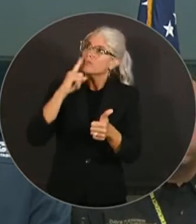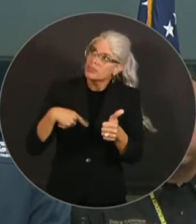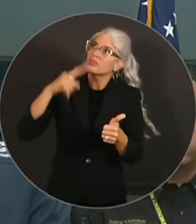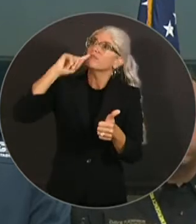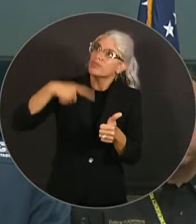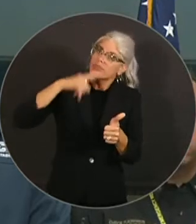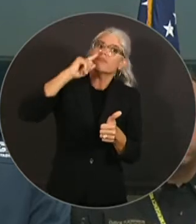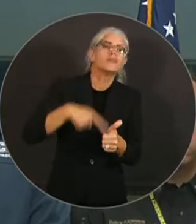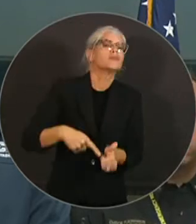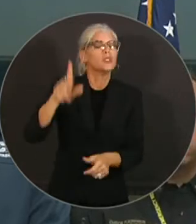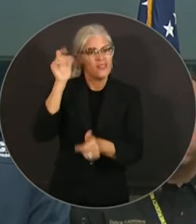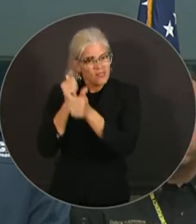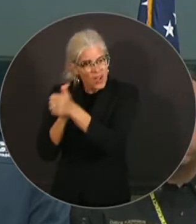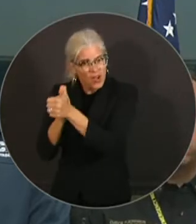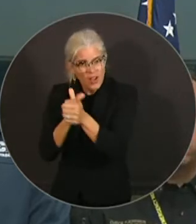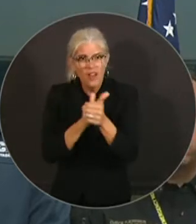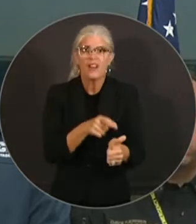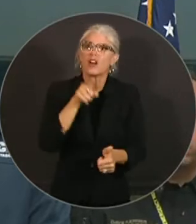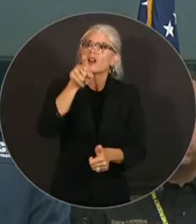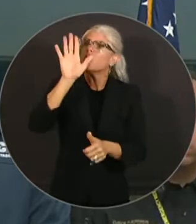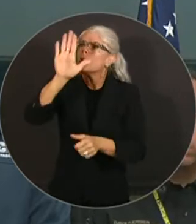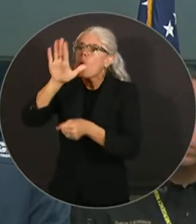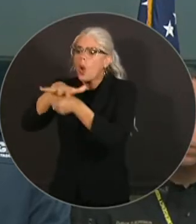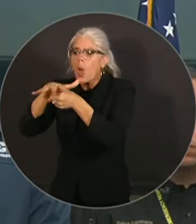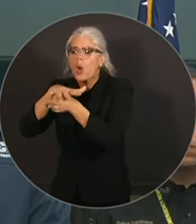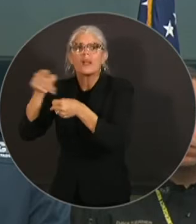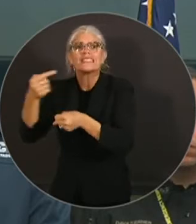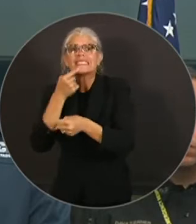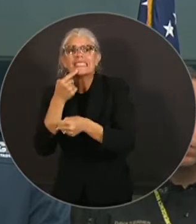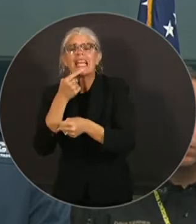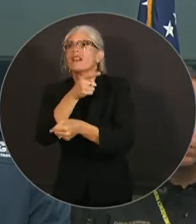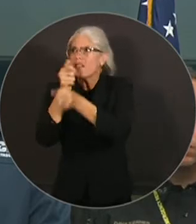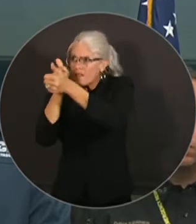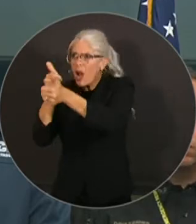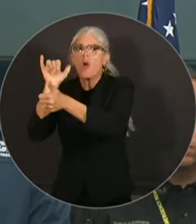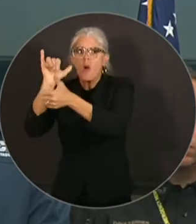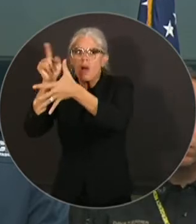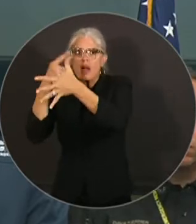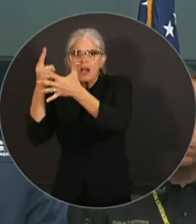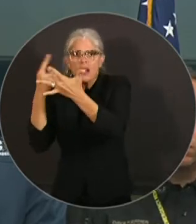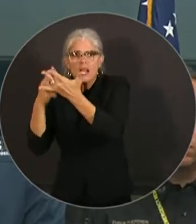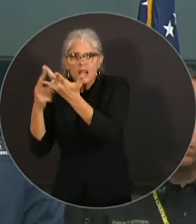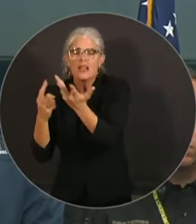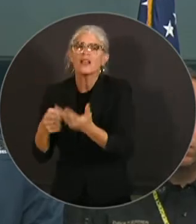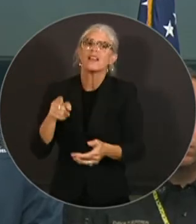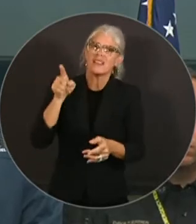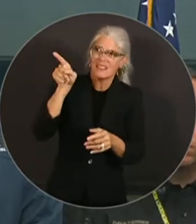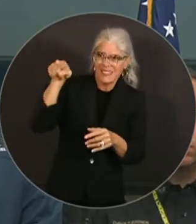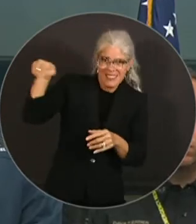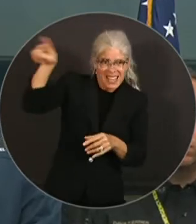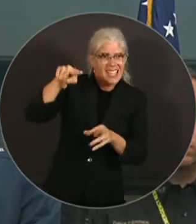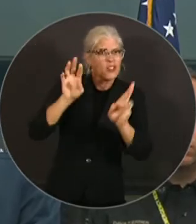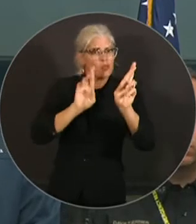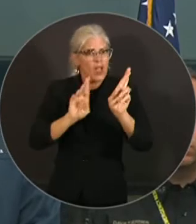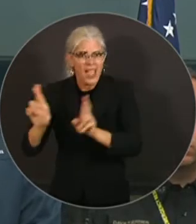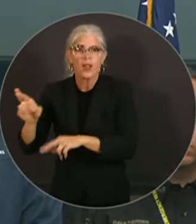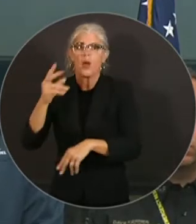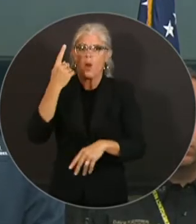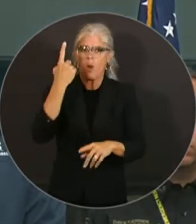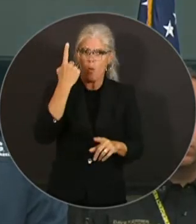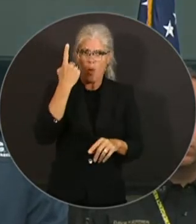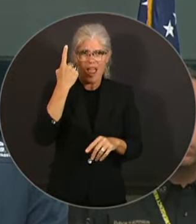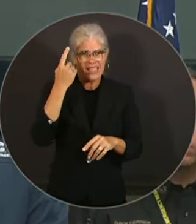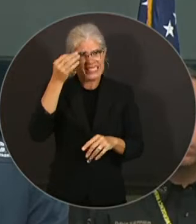local level. I've been talking with a lot of the counties. People have been ramping up for this. Everyone was on edge after